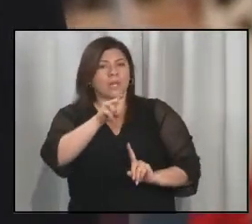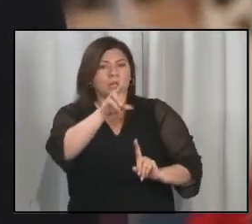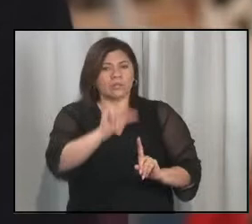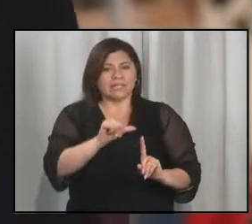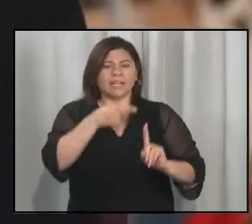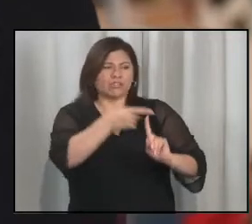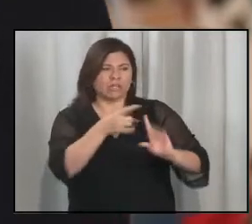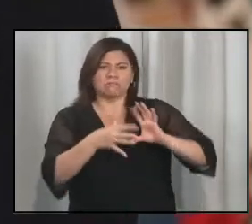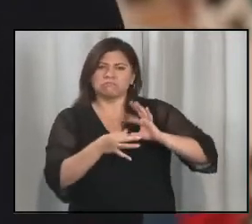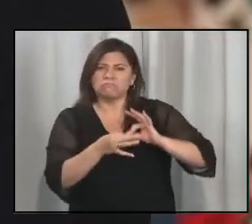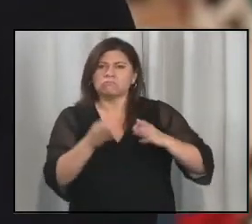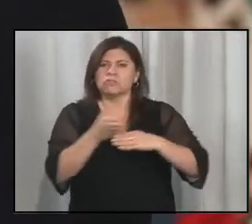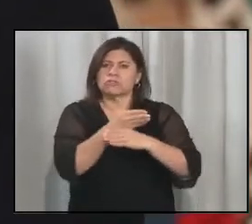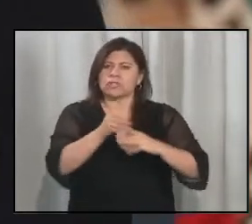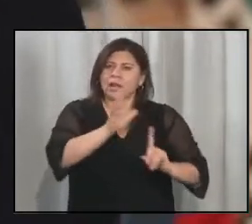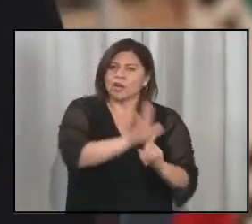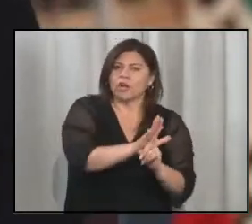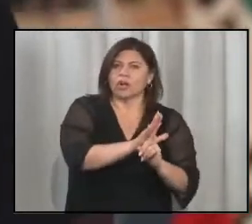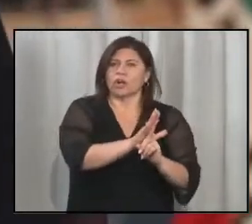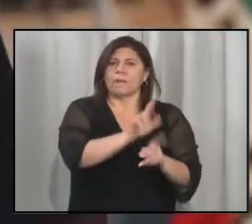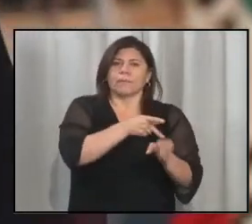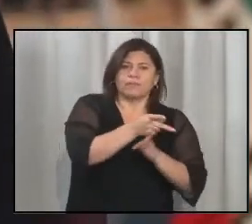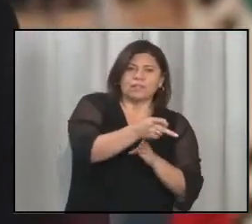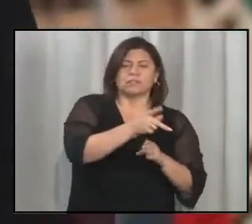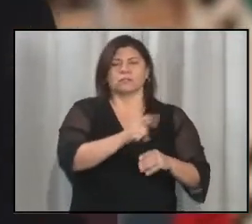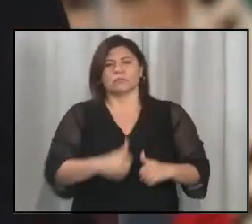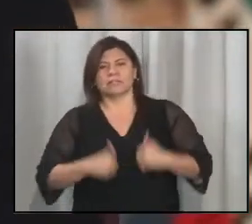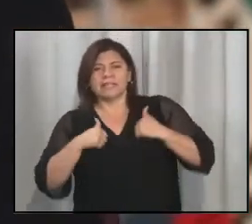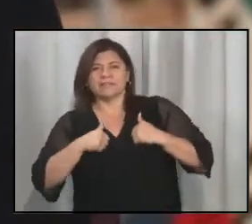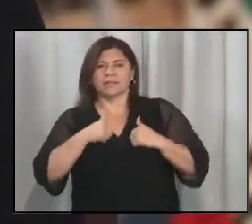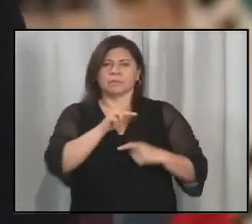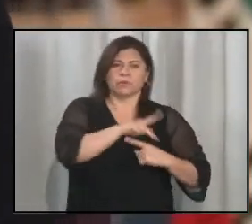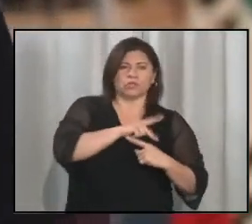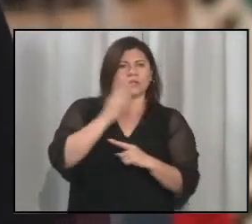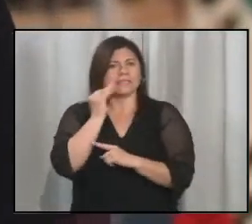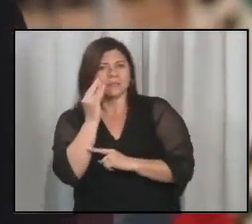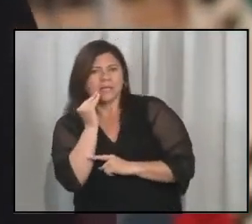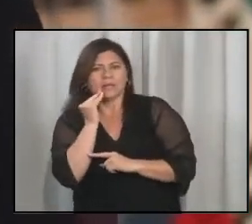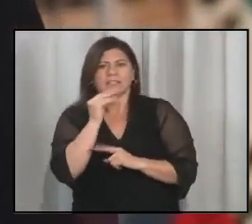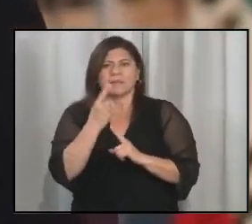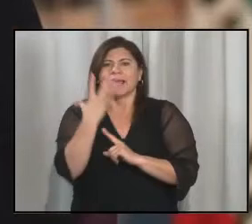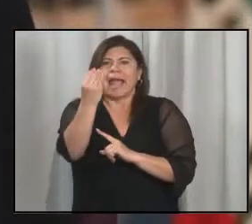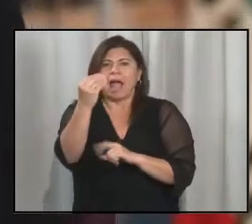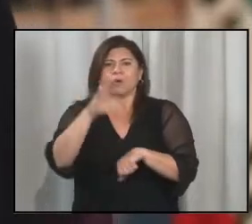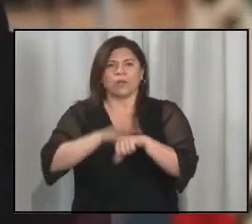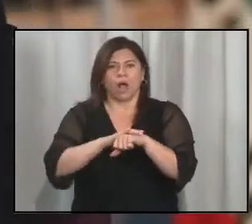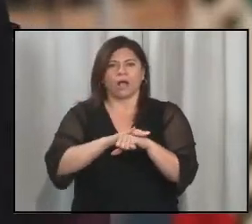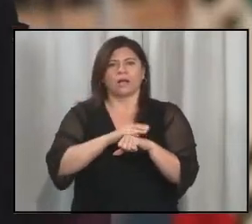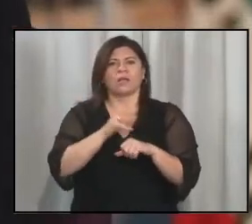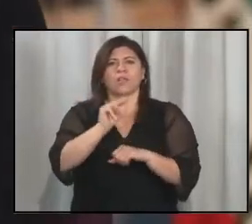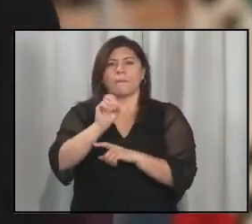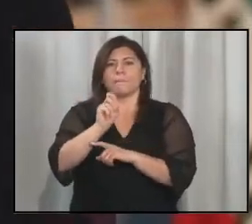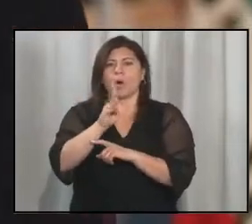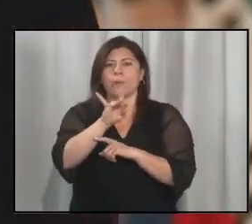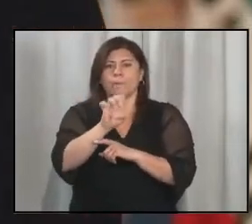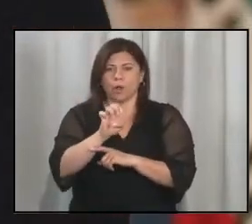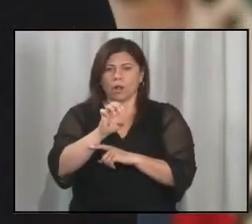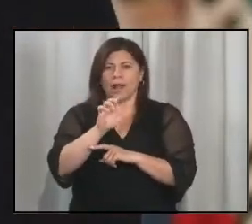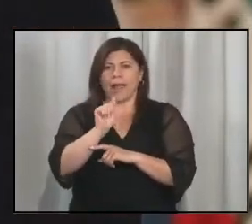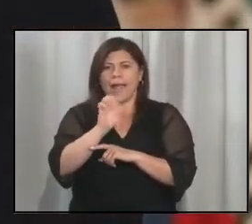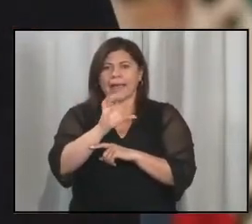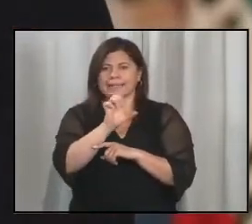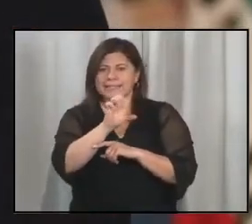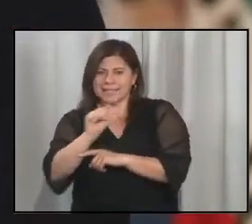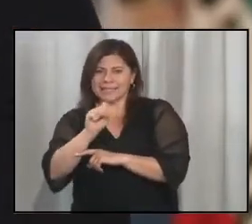her experience, her lived experience, and the experience of being out there on our mobile access team. Our mobile access centers are an